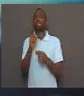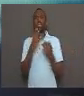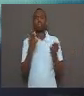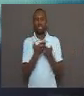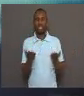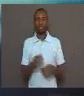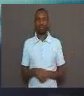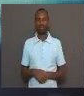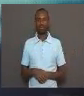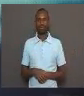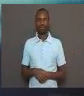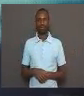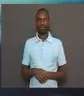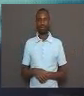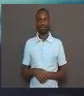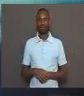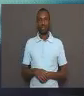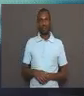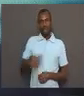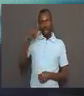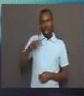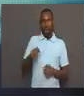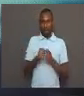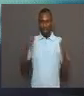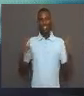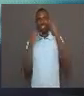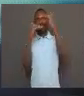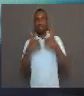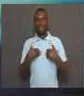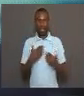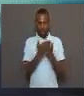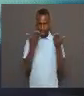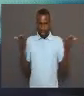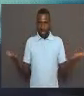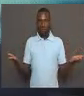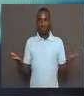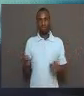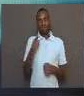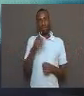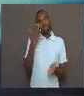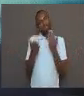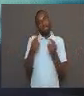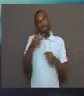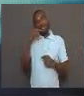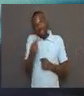For materials with a low elastic limit, you might have